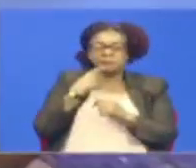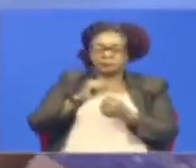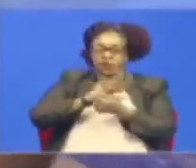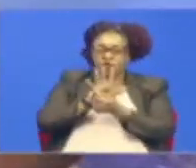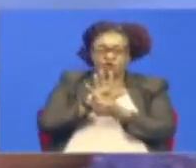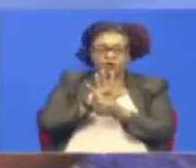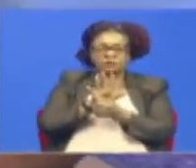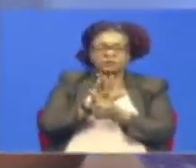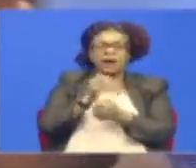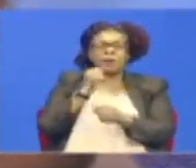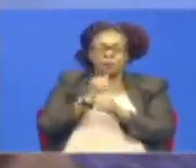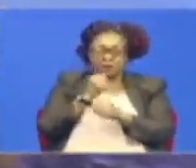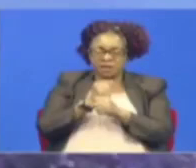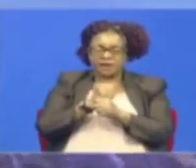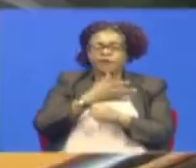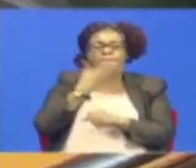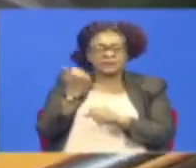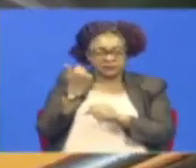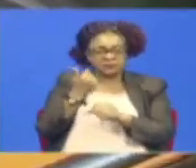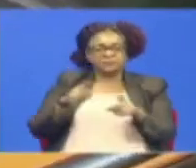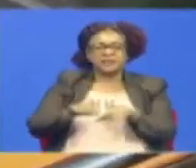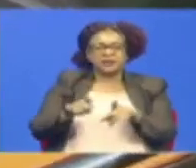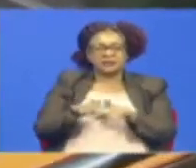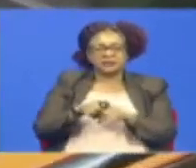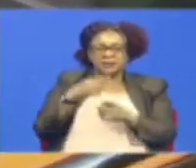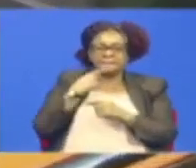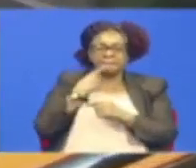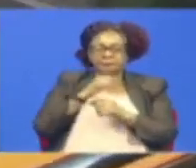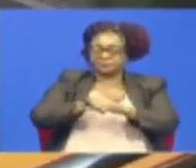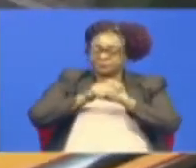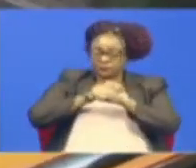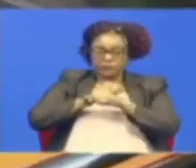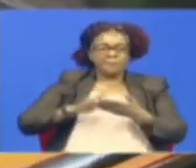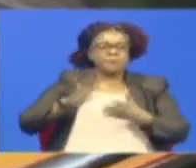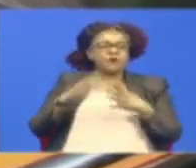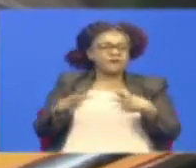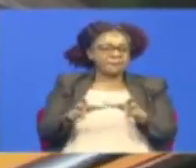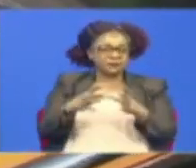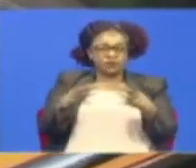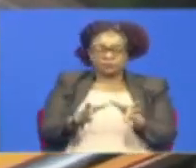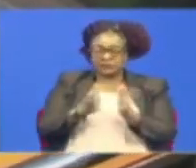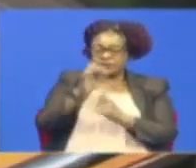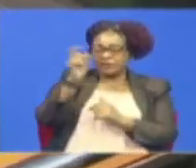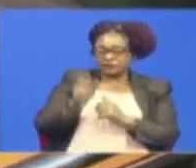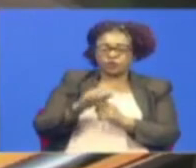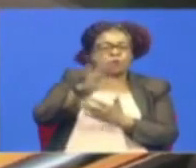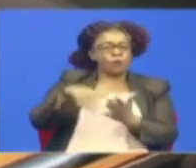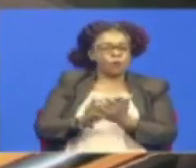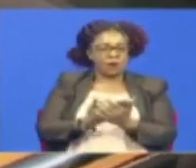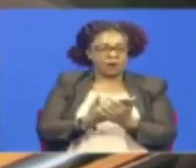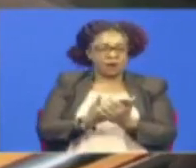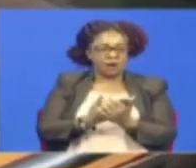are working for the greater good as they are shielding and saving many families, communities, and the region at large.